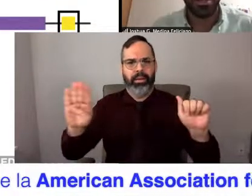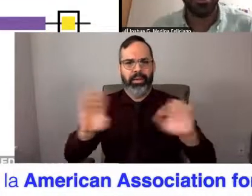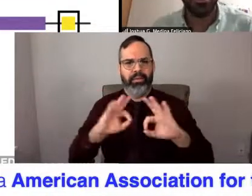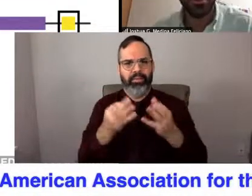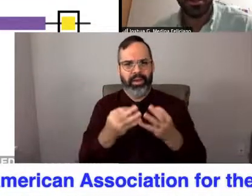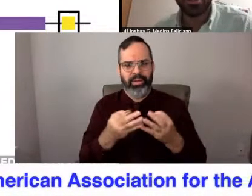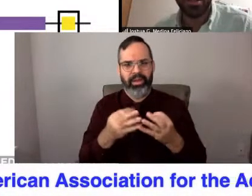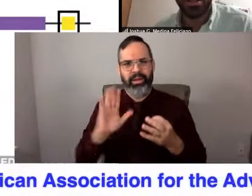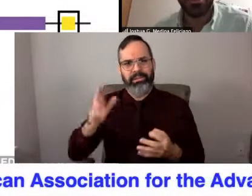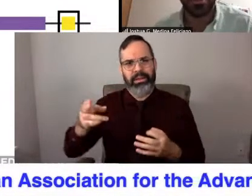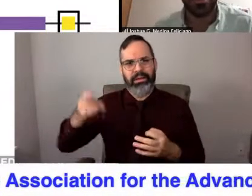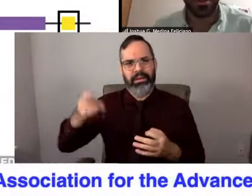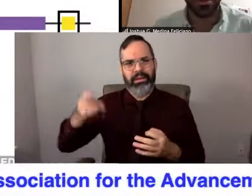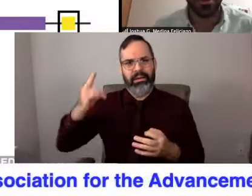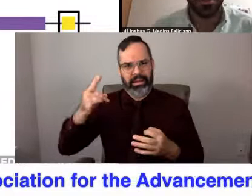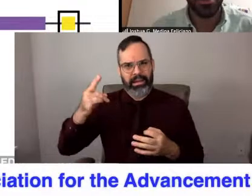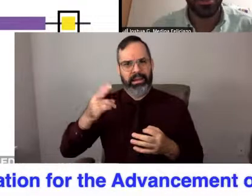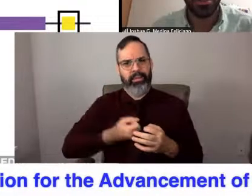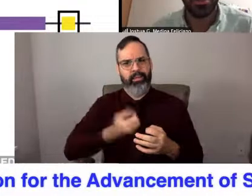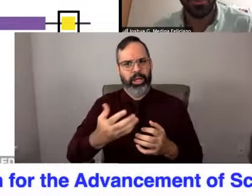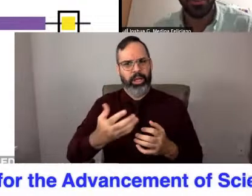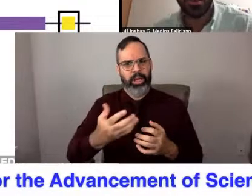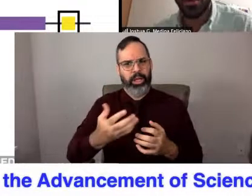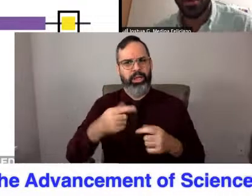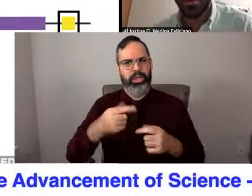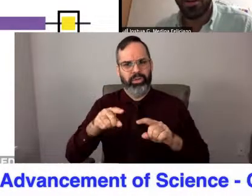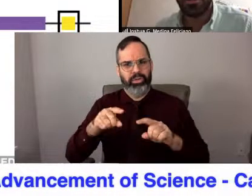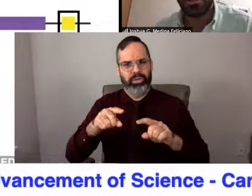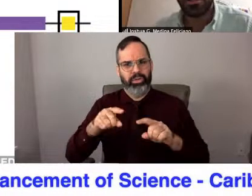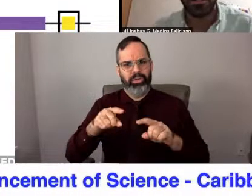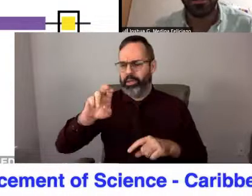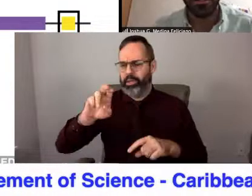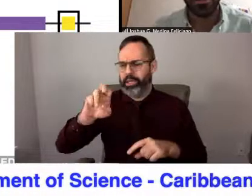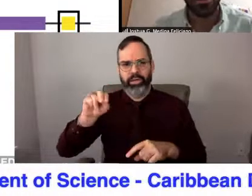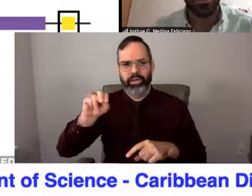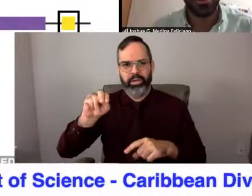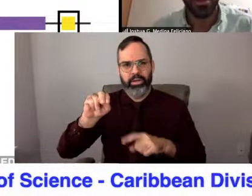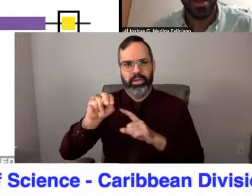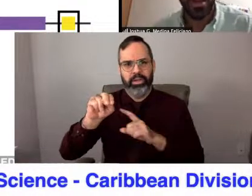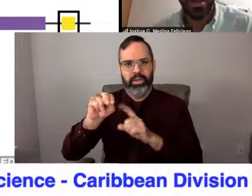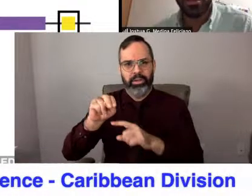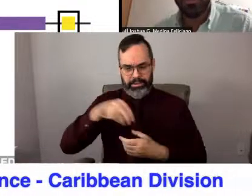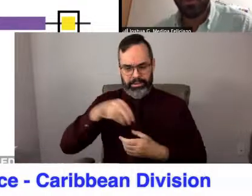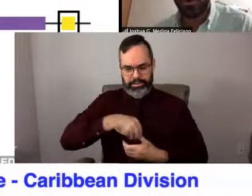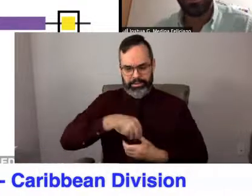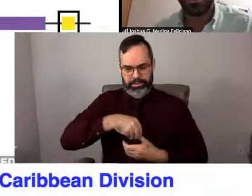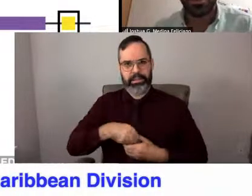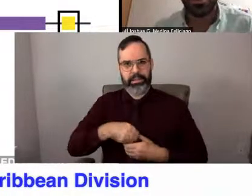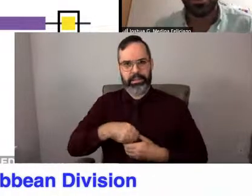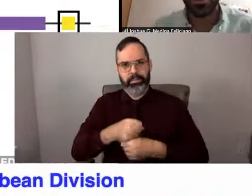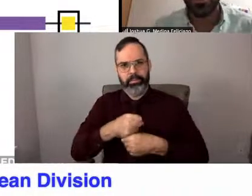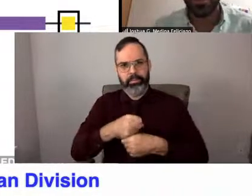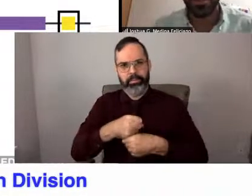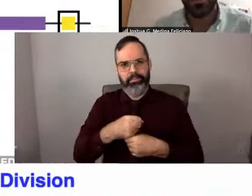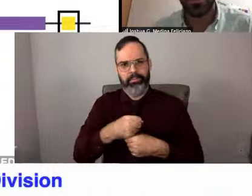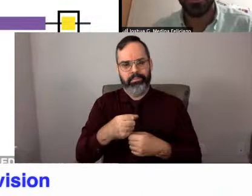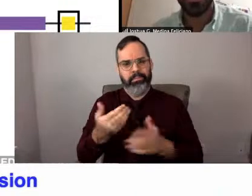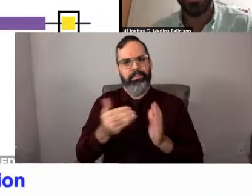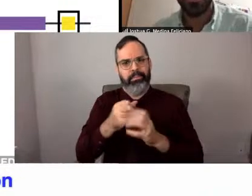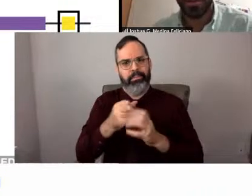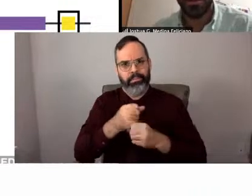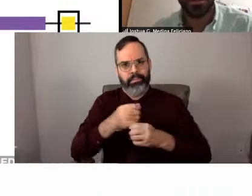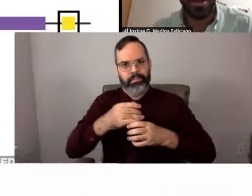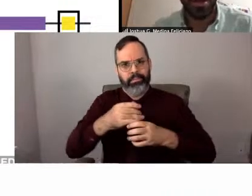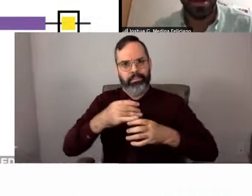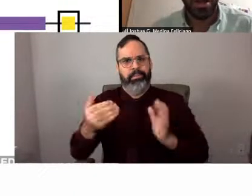highly expressed during regeneration stages of the intestine of the sea cucumber, and where these 2 different transcripts